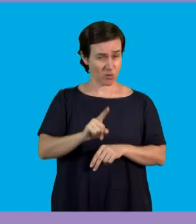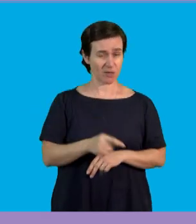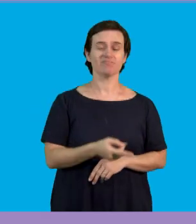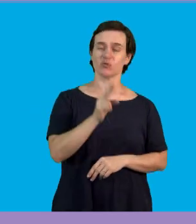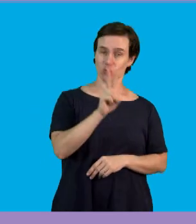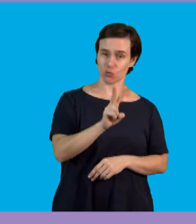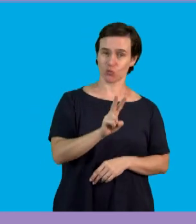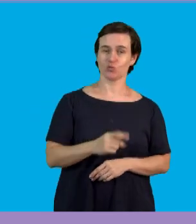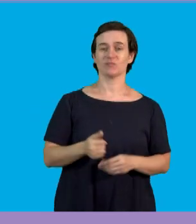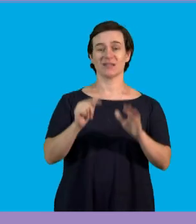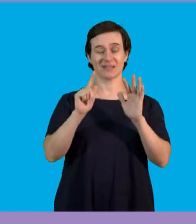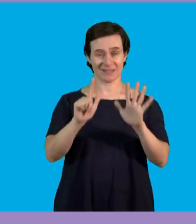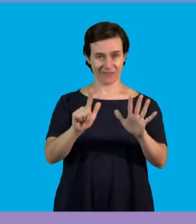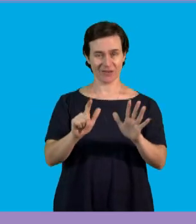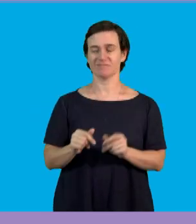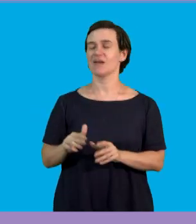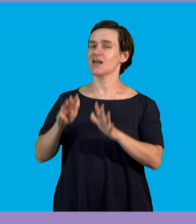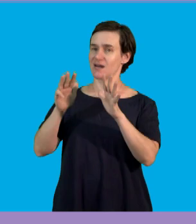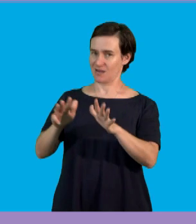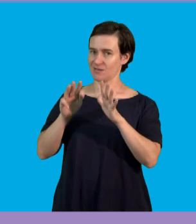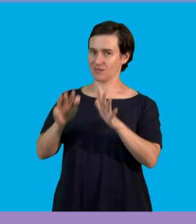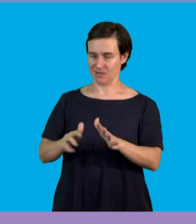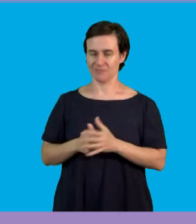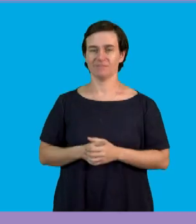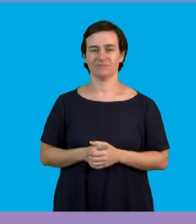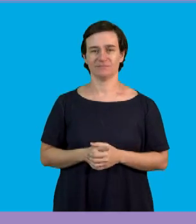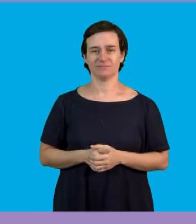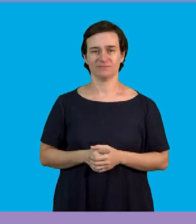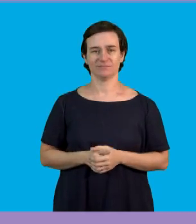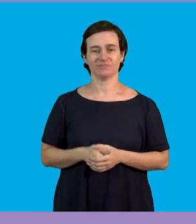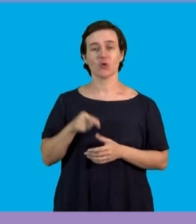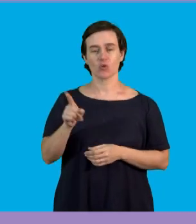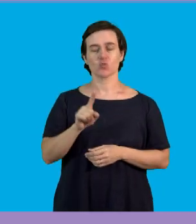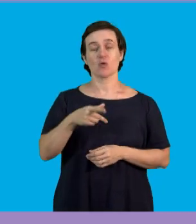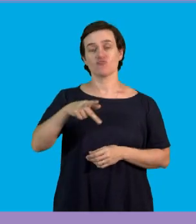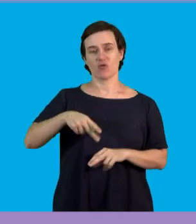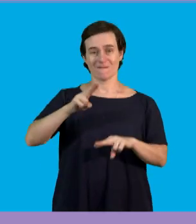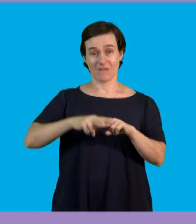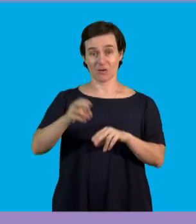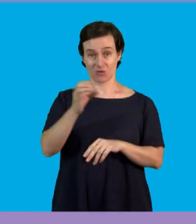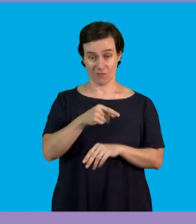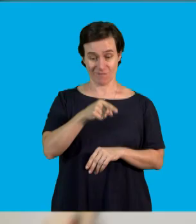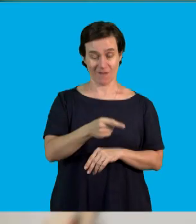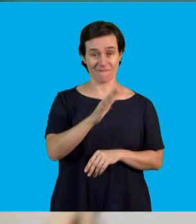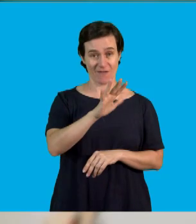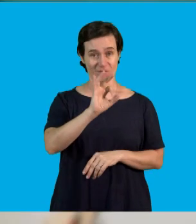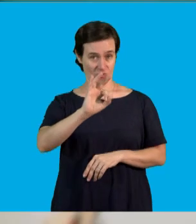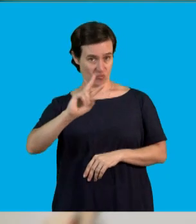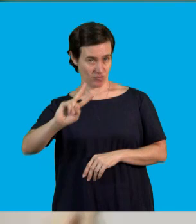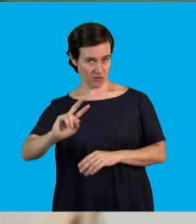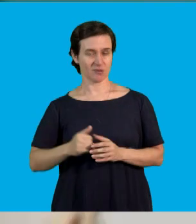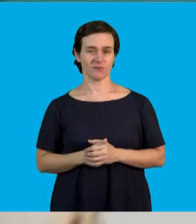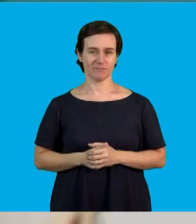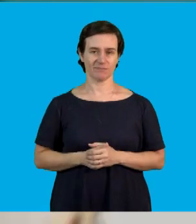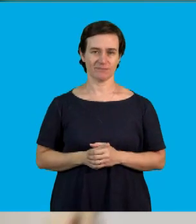have 2, we have 7, and we have 19. So those are the prime factors of